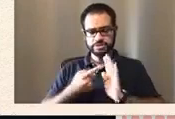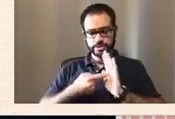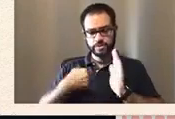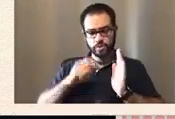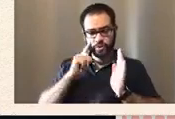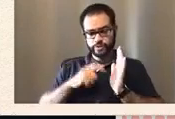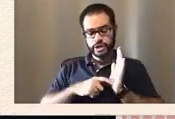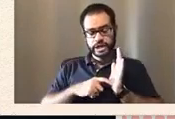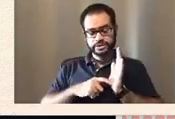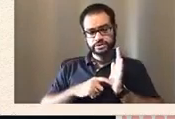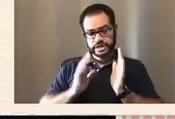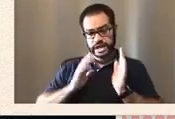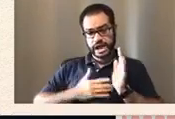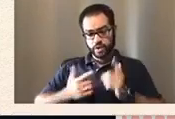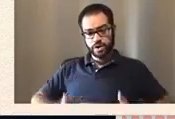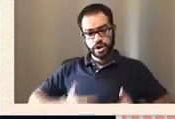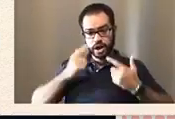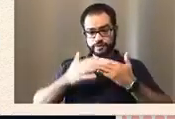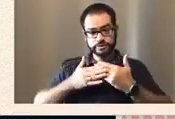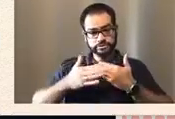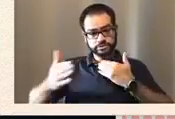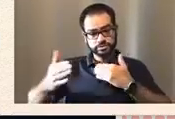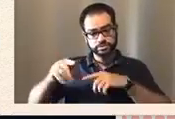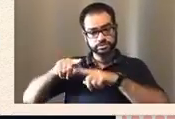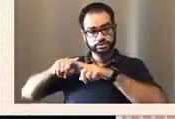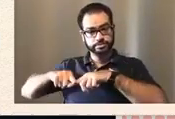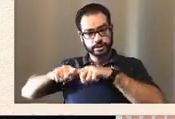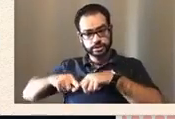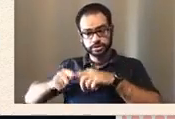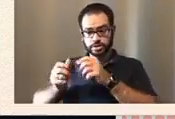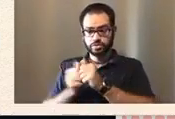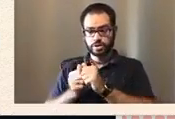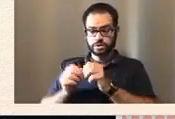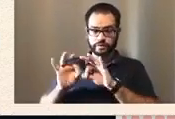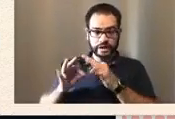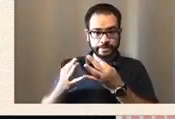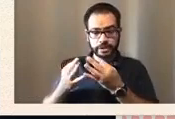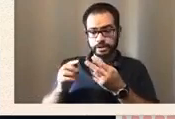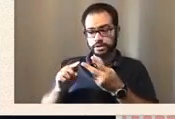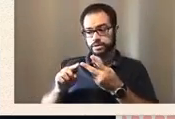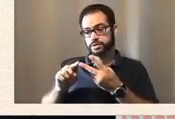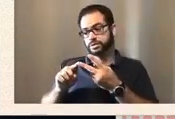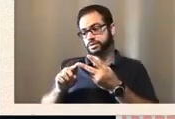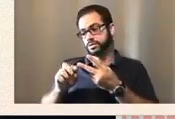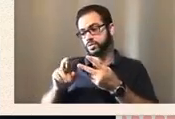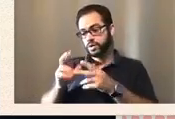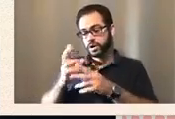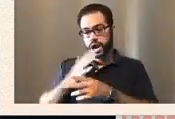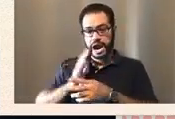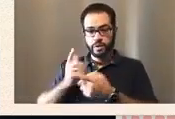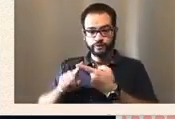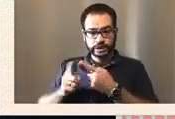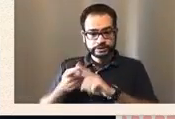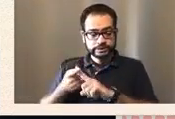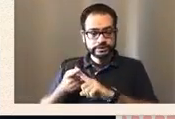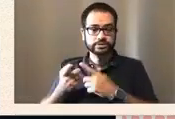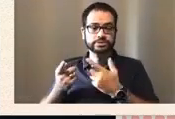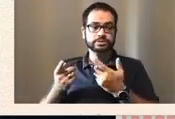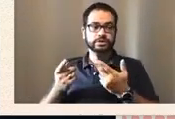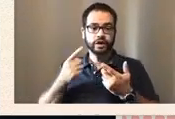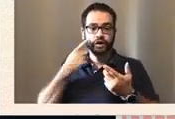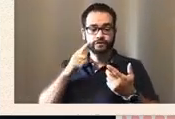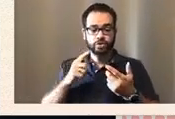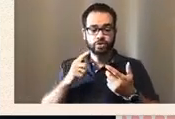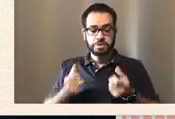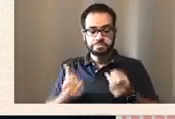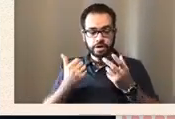lives dependent on members of our family or our trusted friends in order for many of our basic